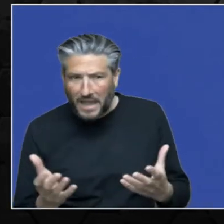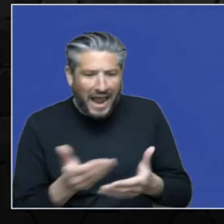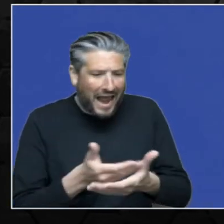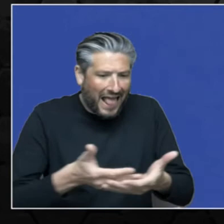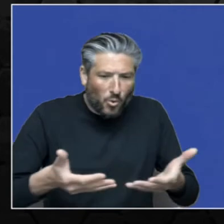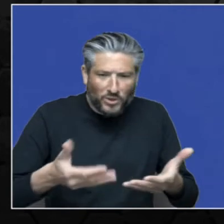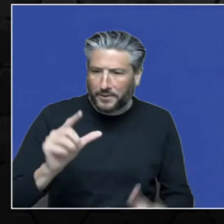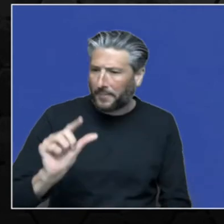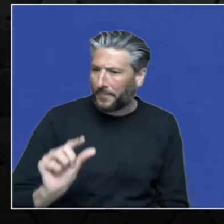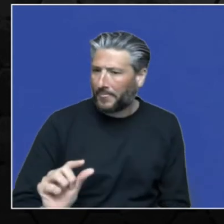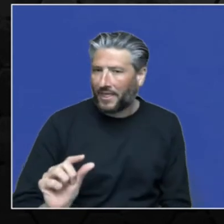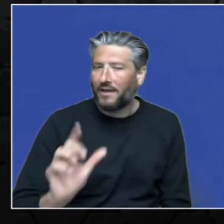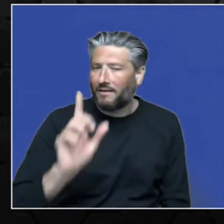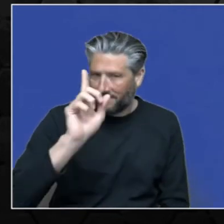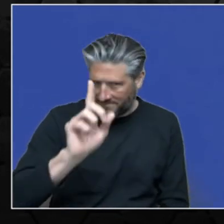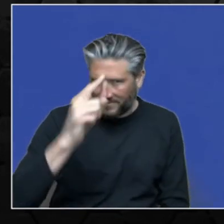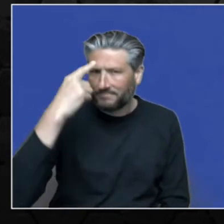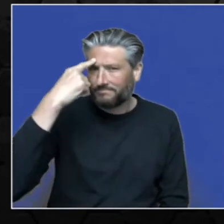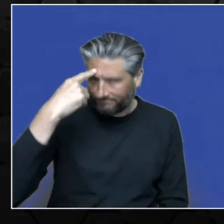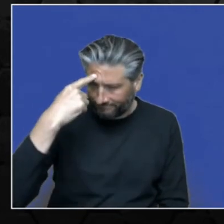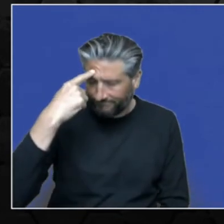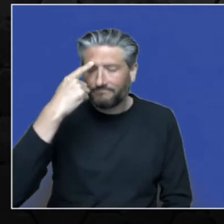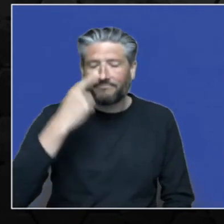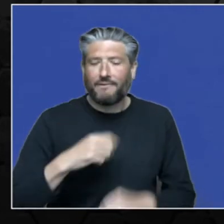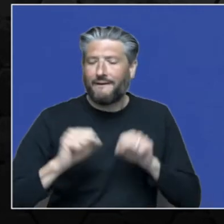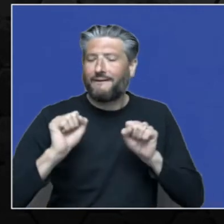find a solution for that. So